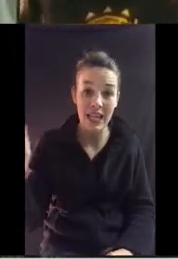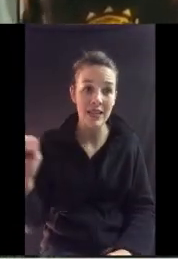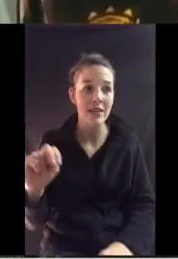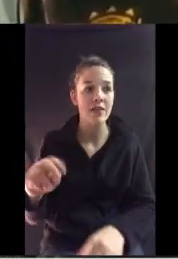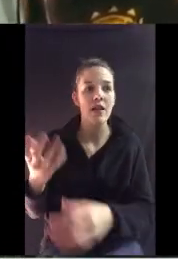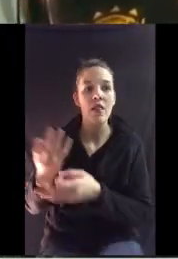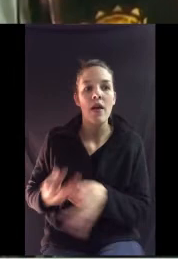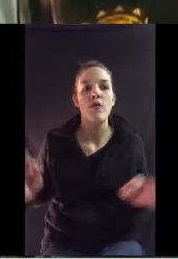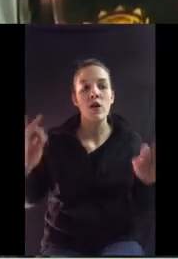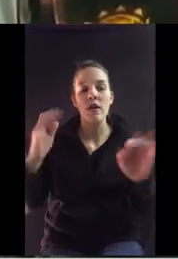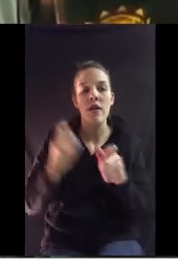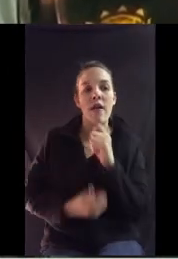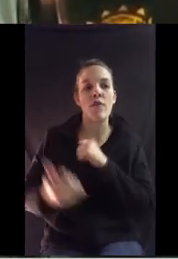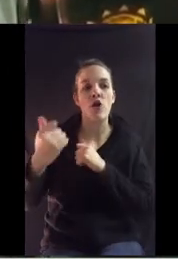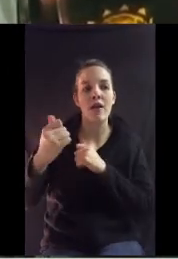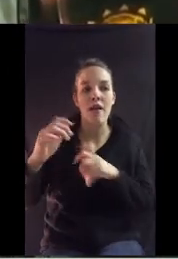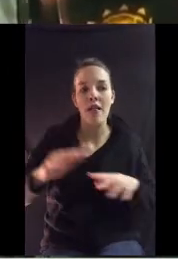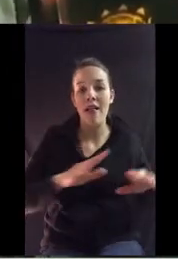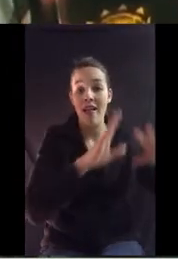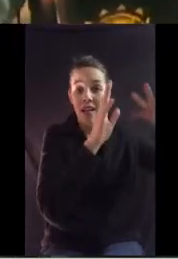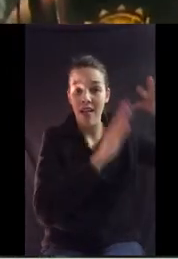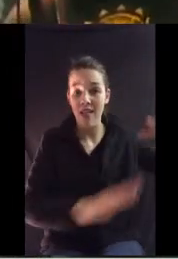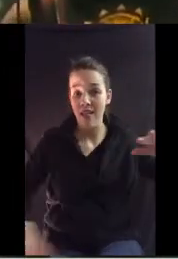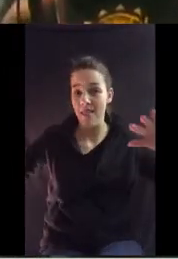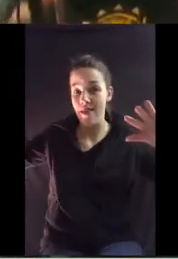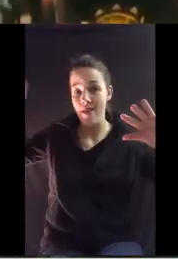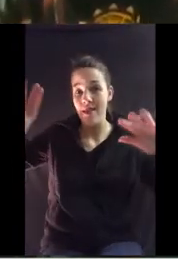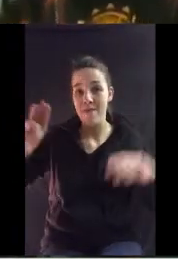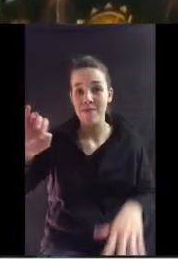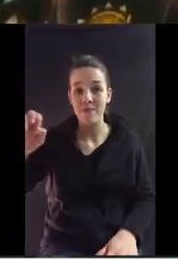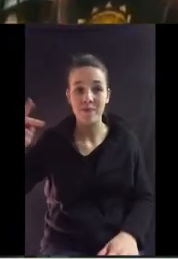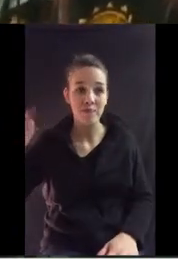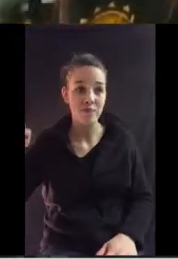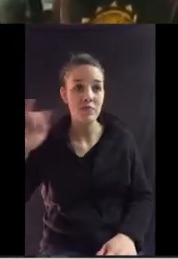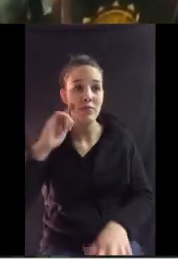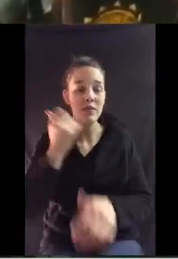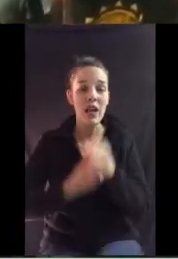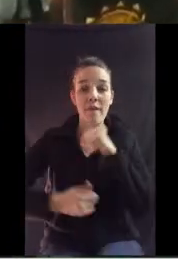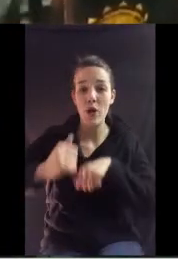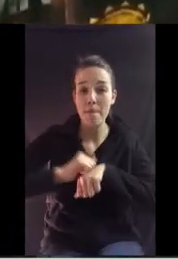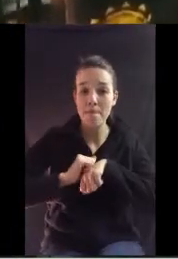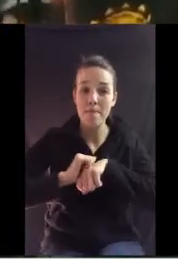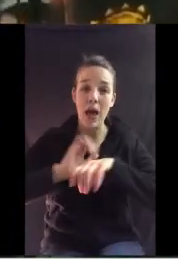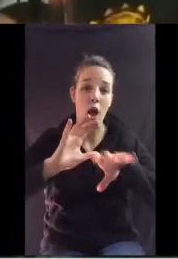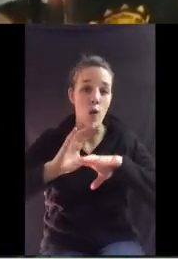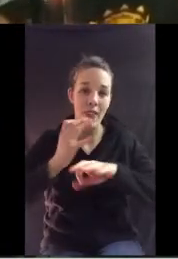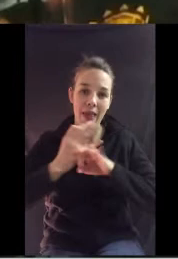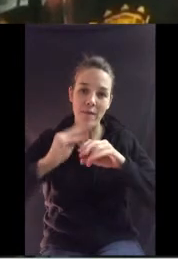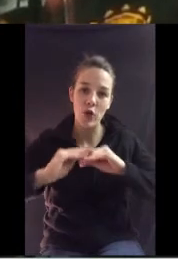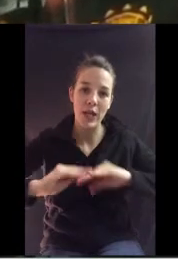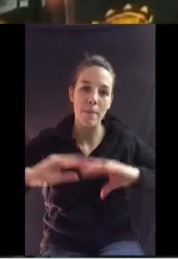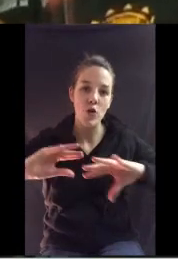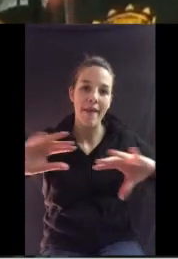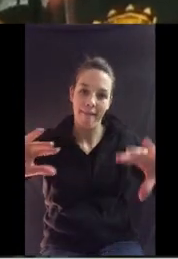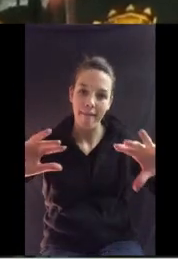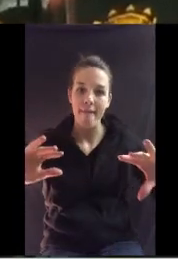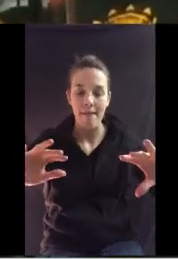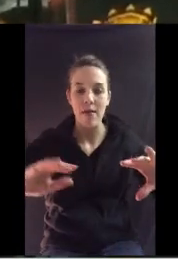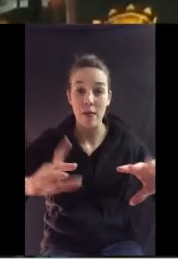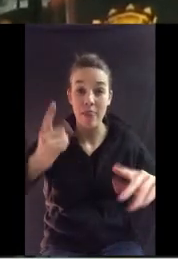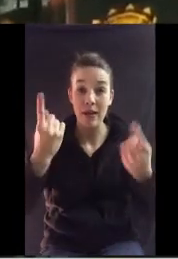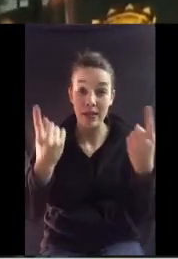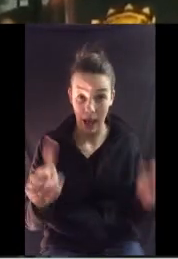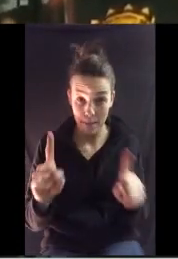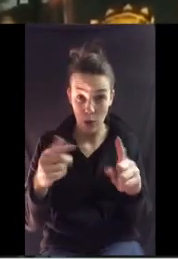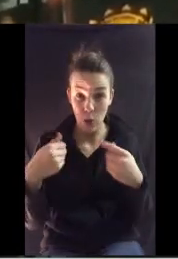of Tennessee. Let freedom ring from every hill and molehill of Mississippi. From every mountainside, let freedom